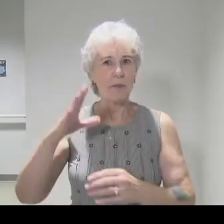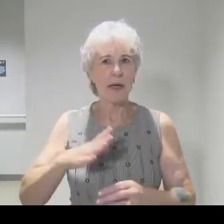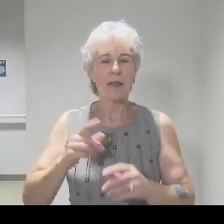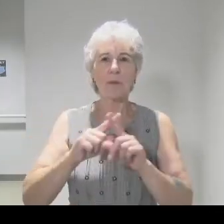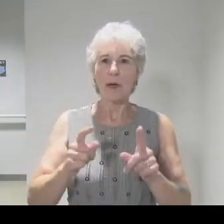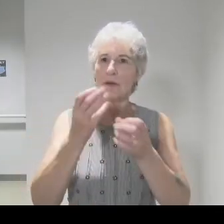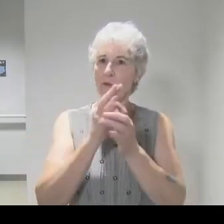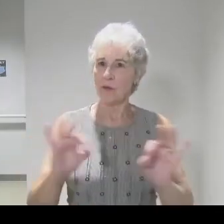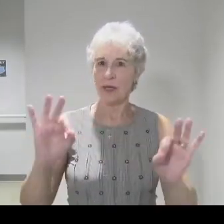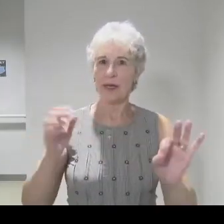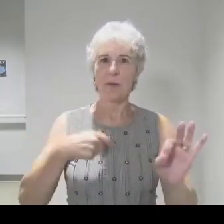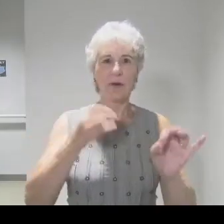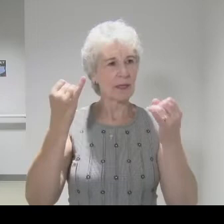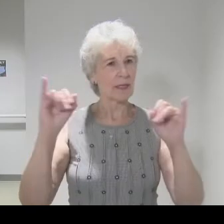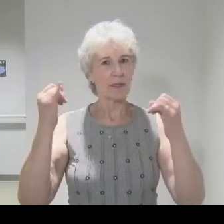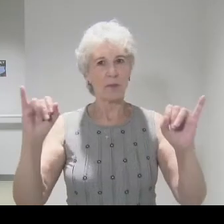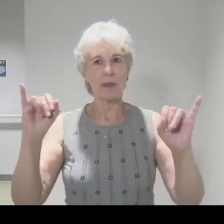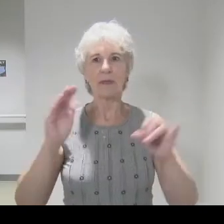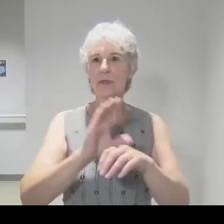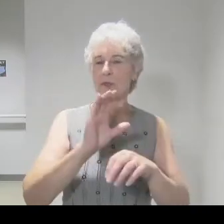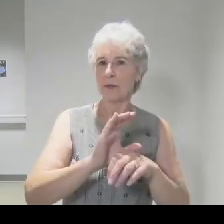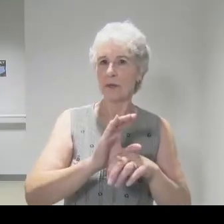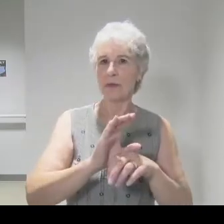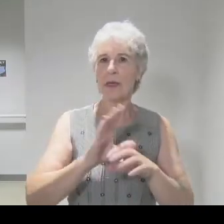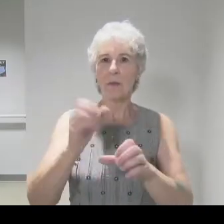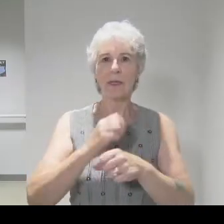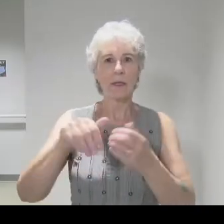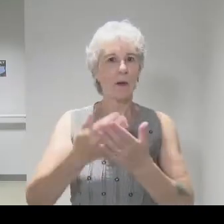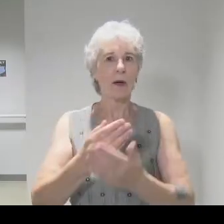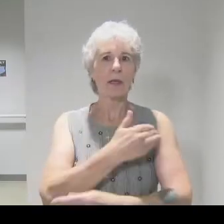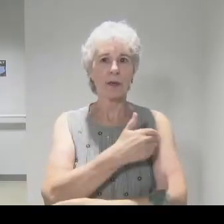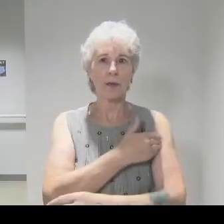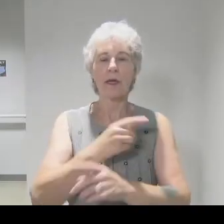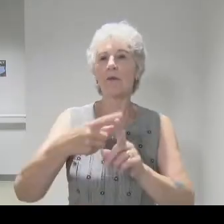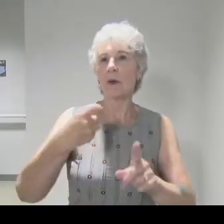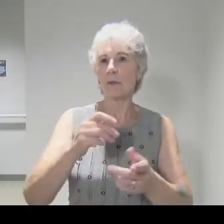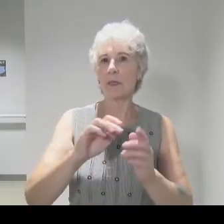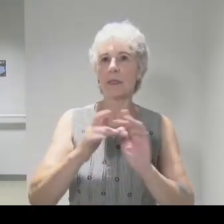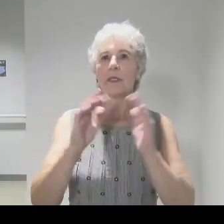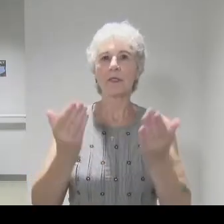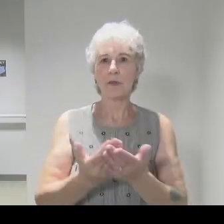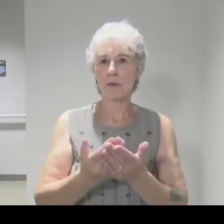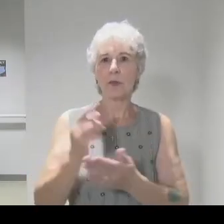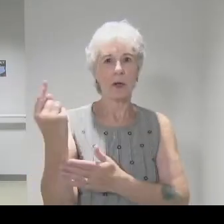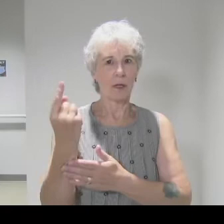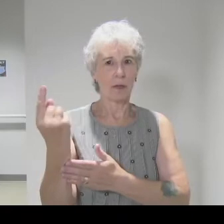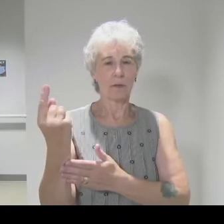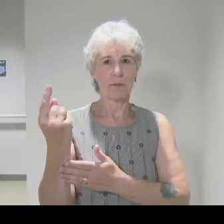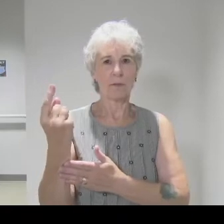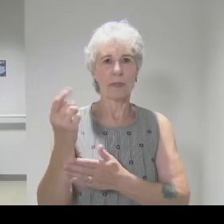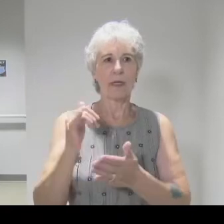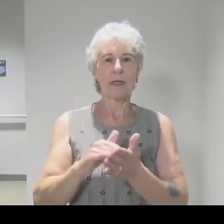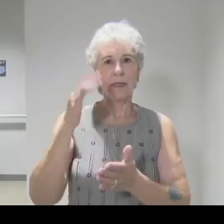free or independent churches, we get our authority from Scripture and Scripture alone. That's why our